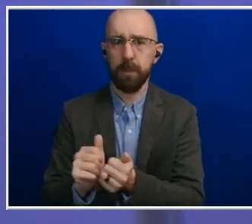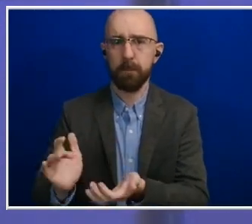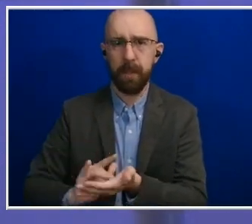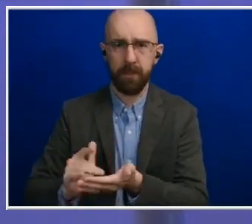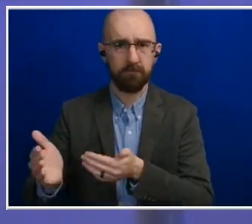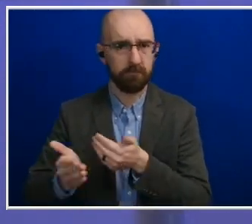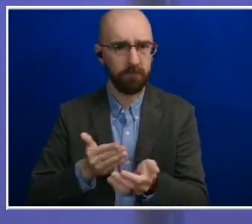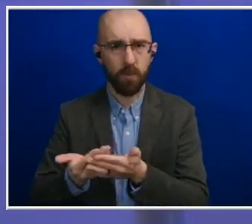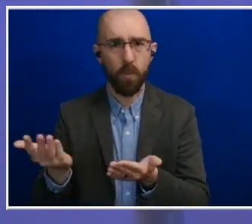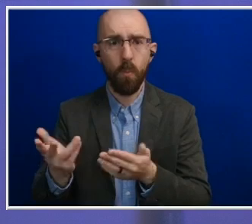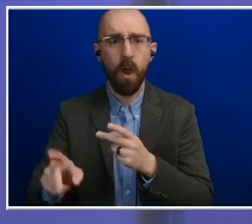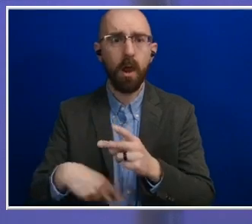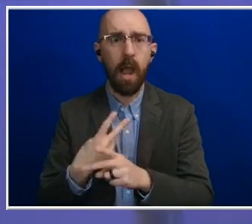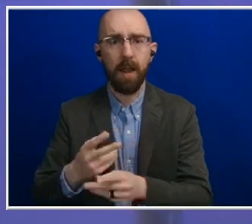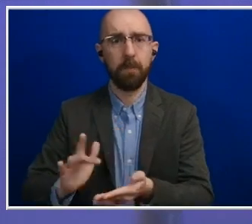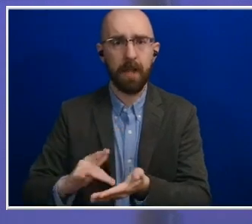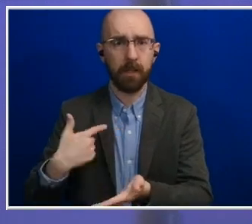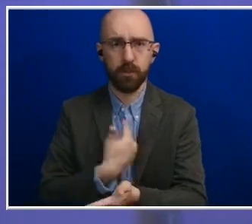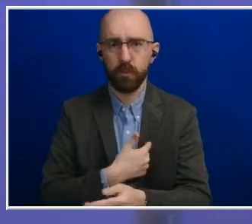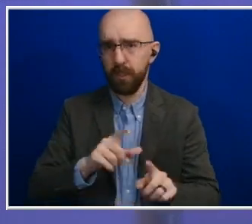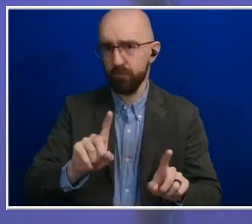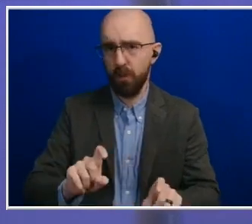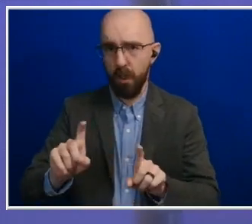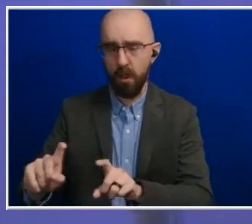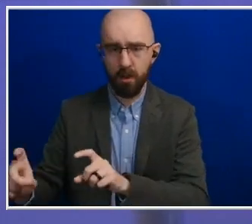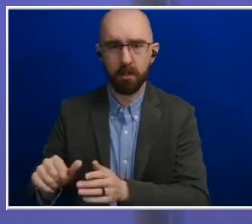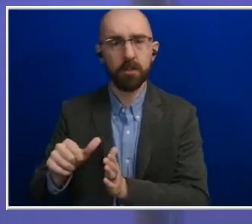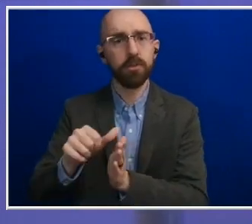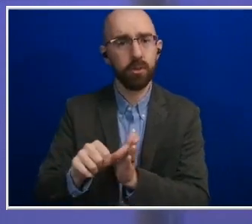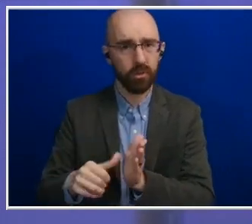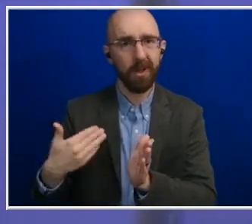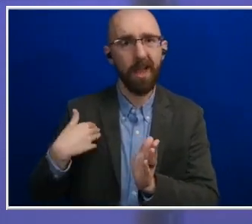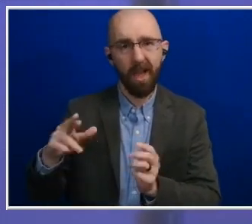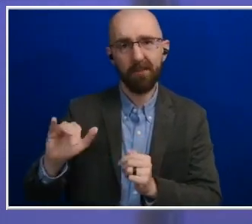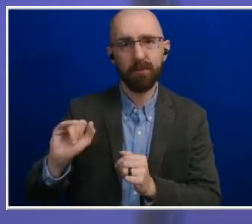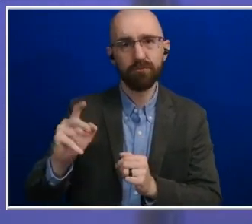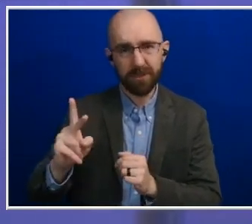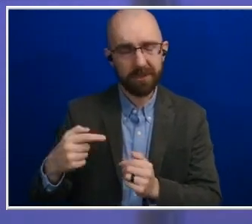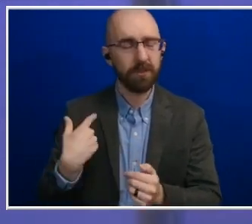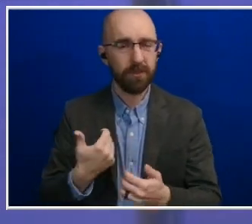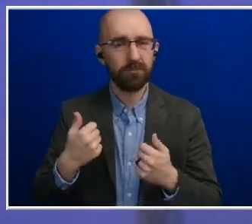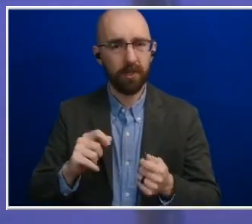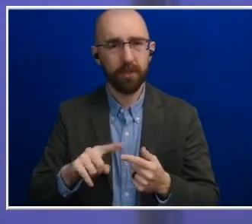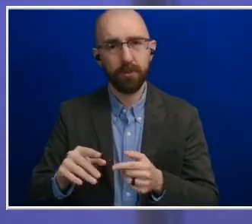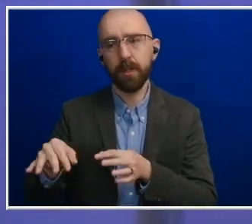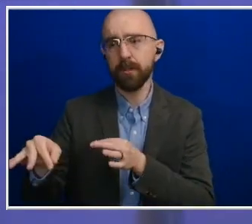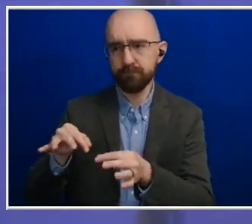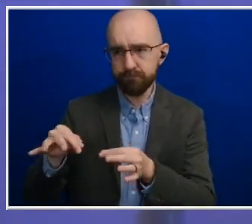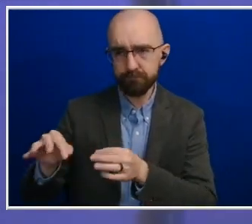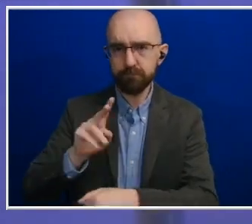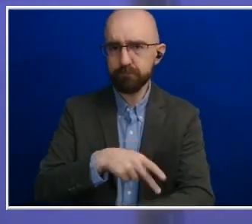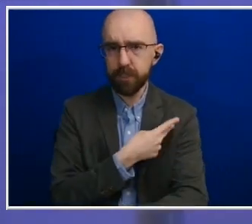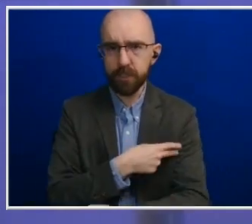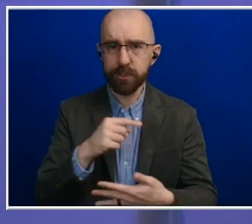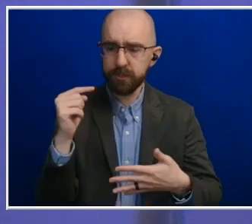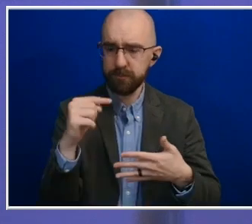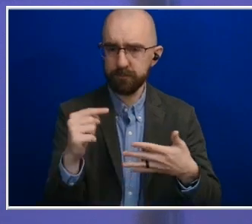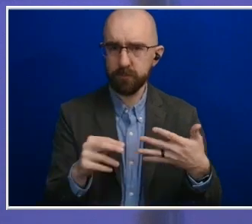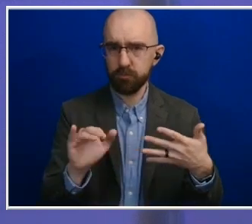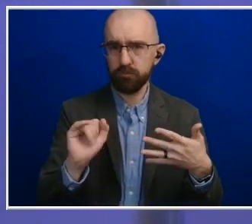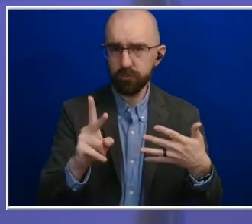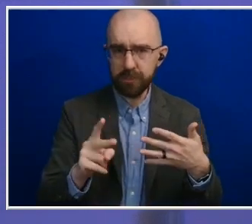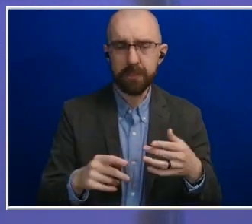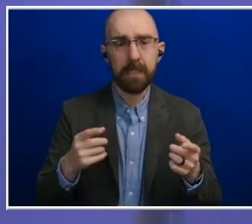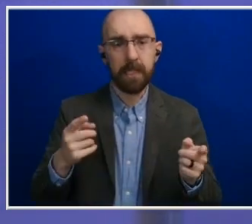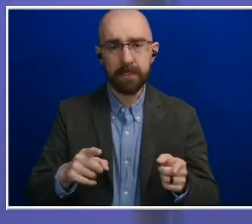medications we try. Surgeries do have risks, so we try to tell the patients what those risks are and what are the incidents, and generally